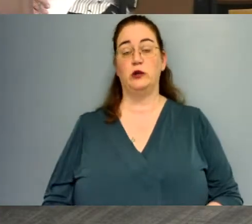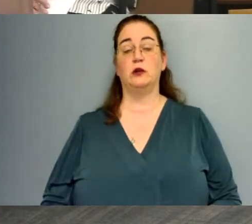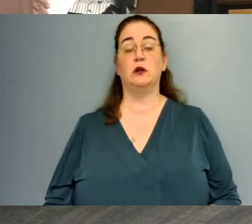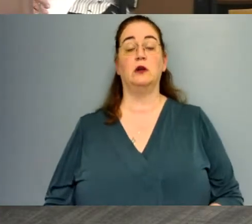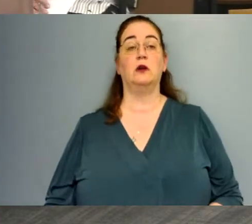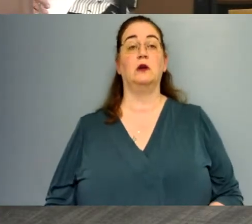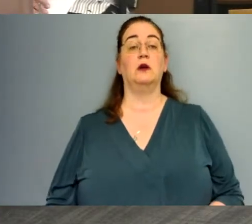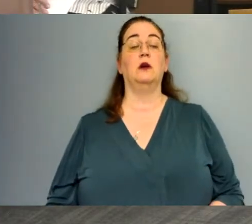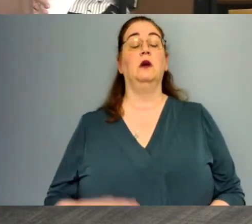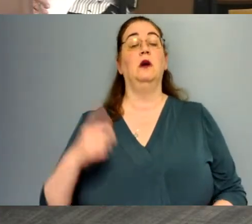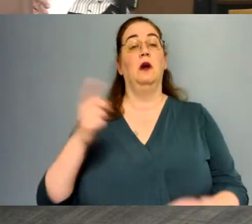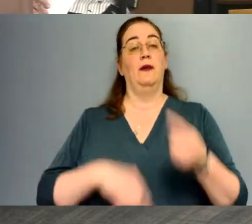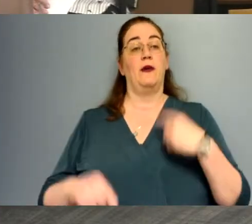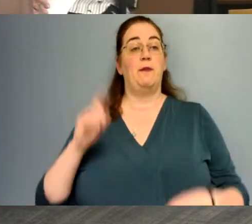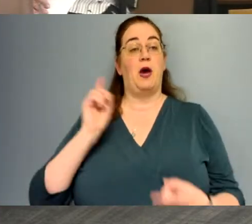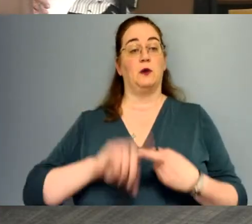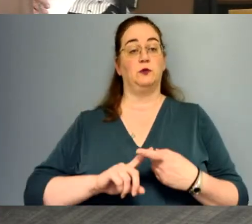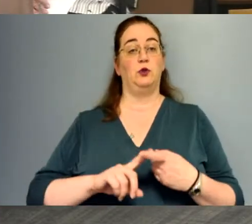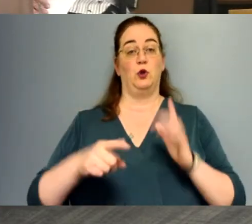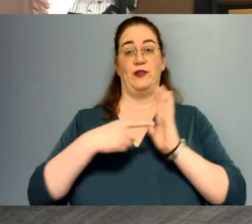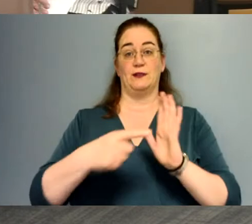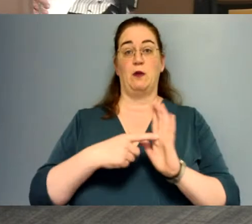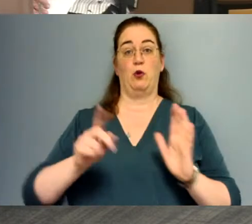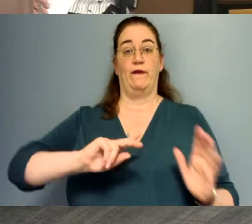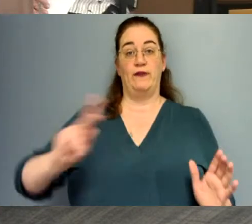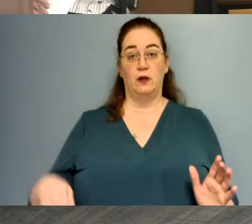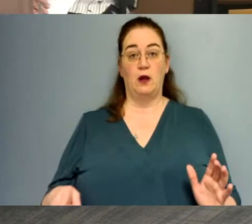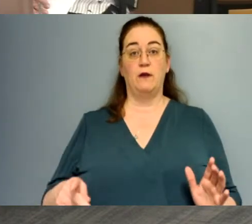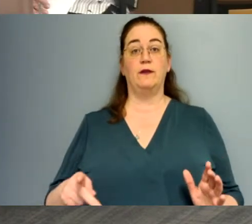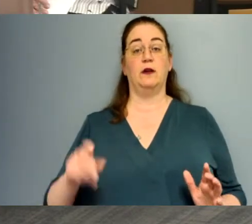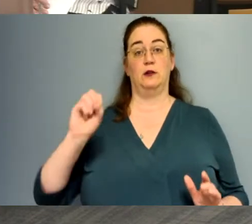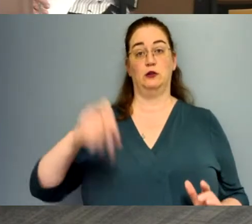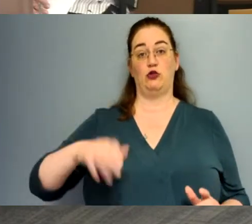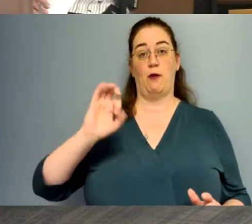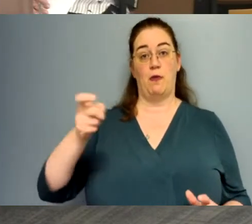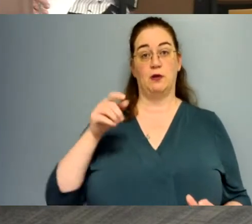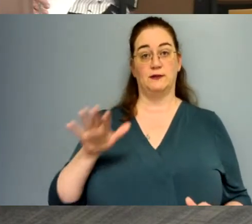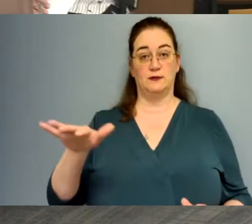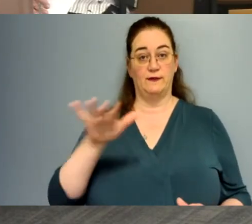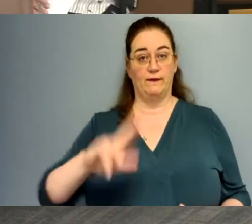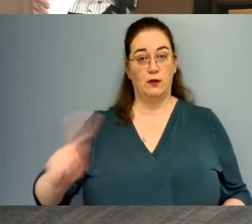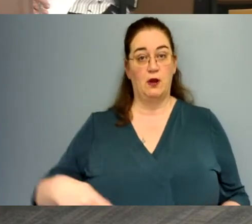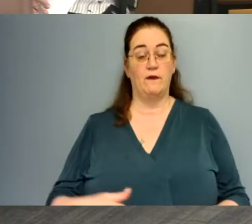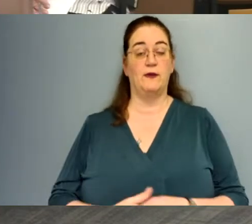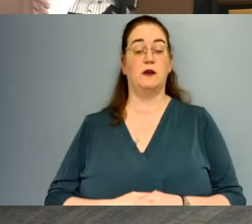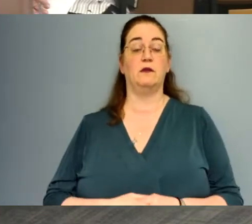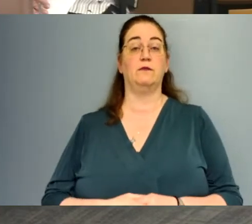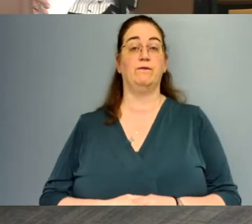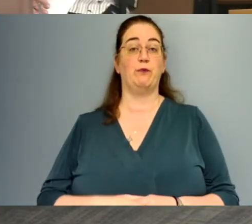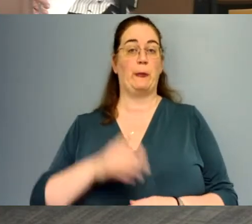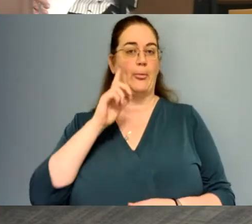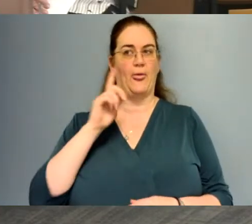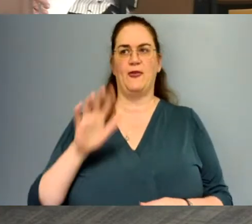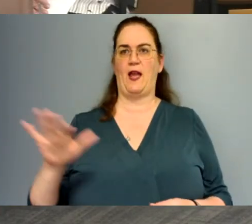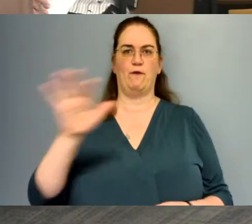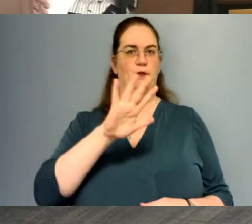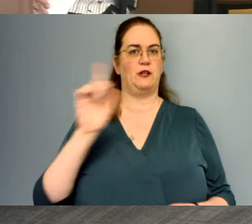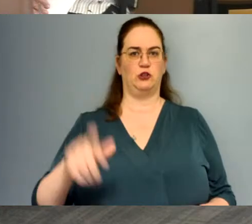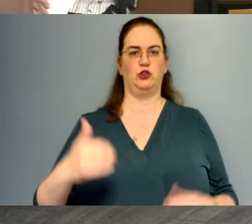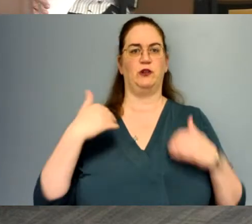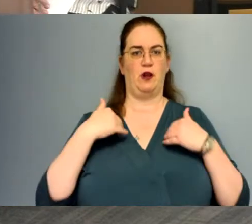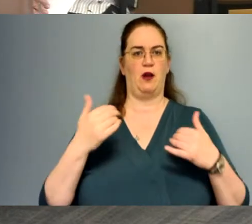then back to the example of Philadelphia, the drop boxes there. I think every place they should have a